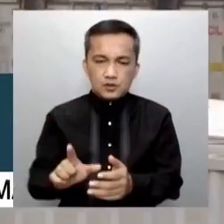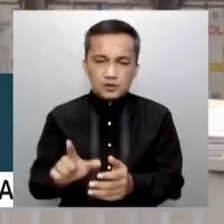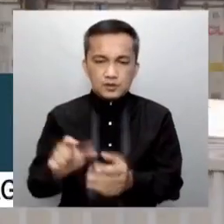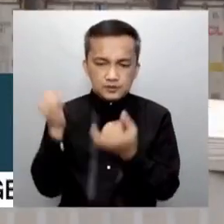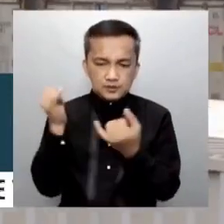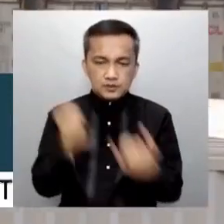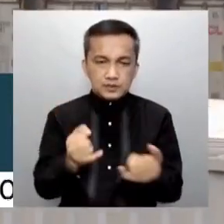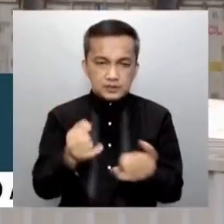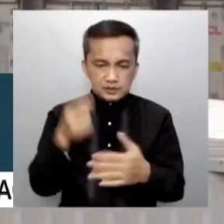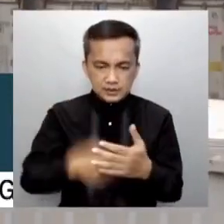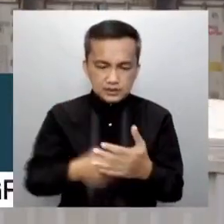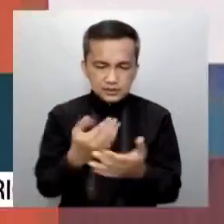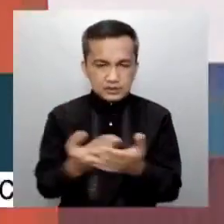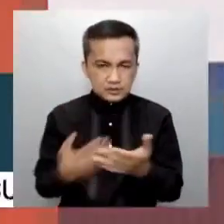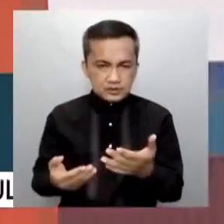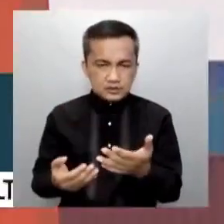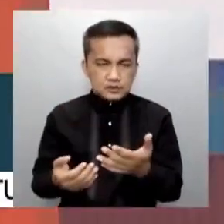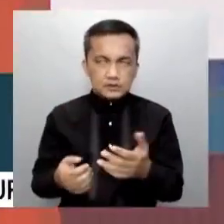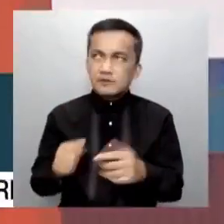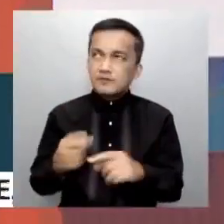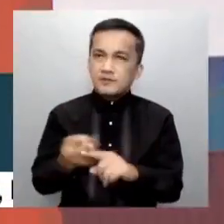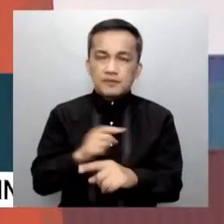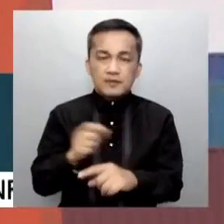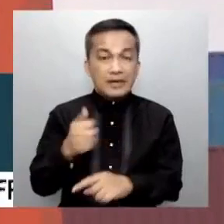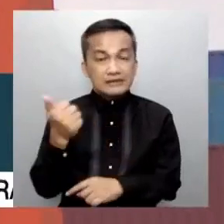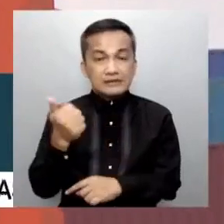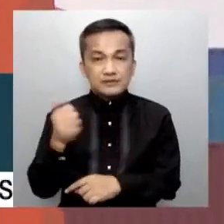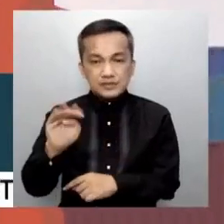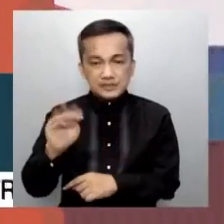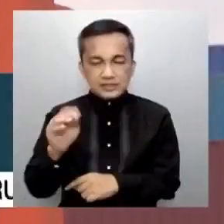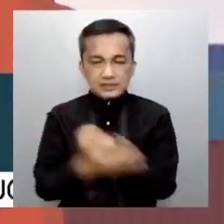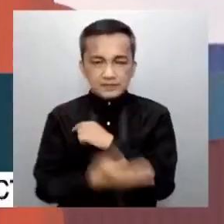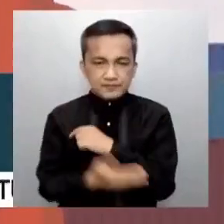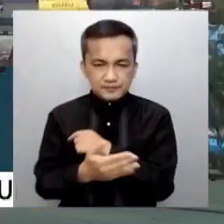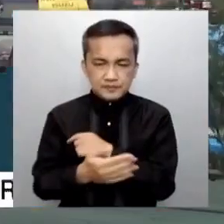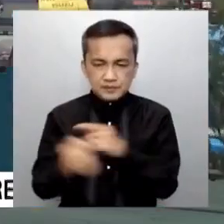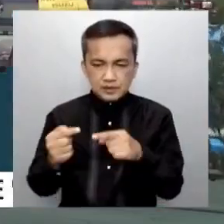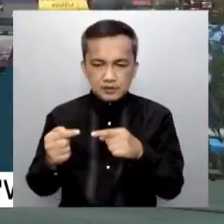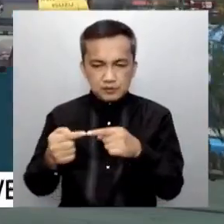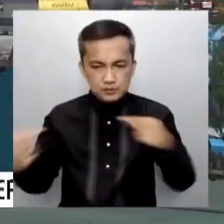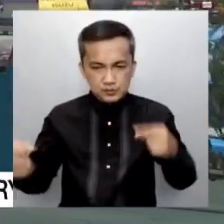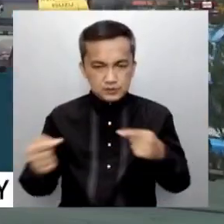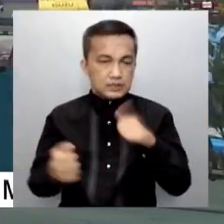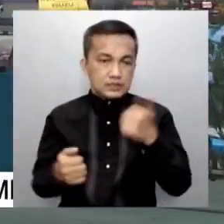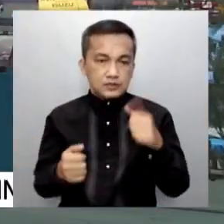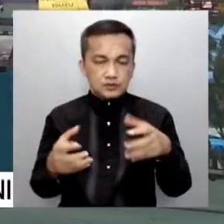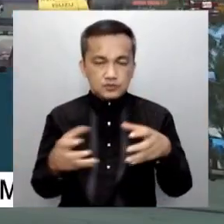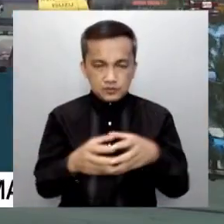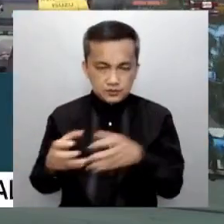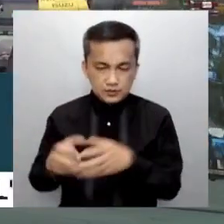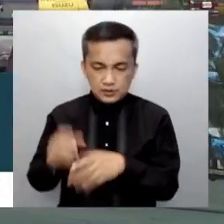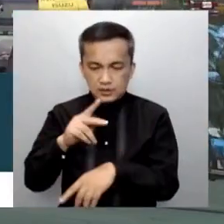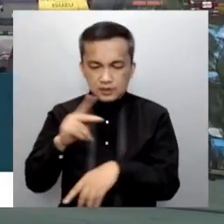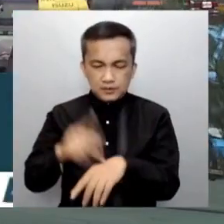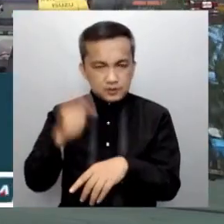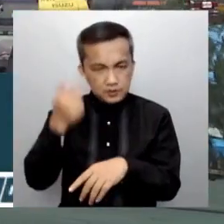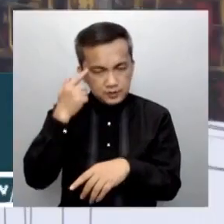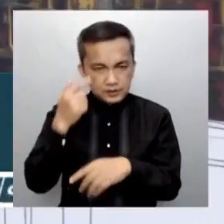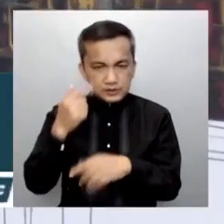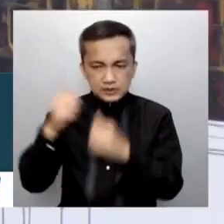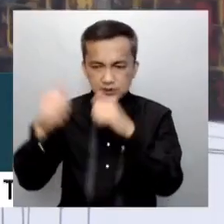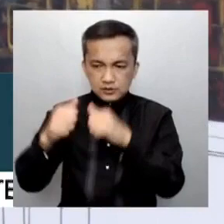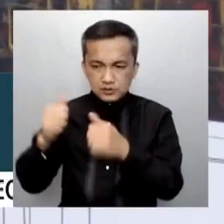least 14 other countries. Despite opposition from some groups, the Philippine government said the deal will lower prices